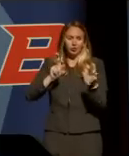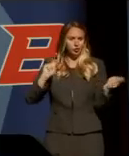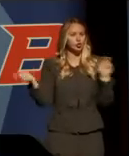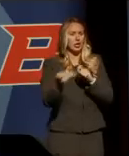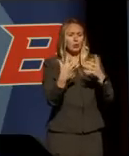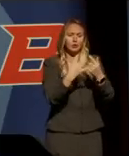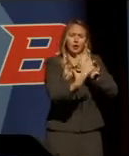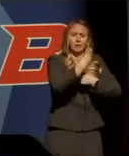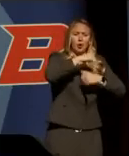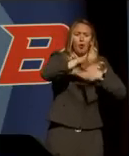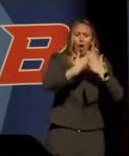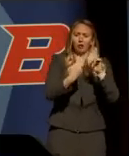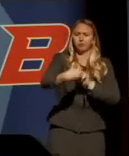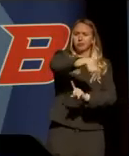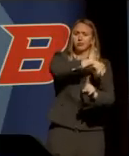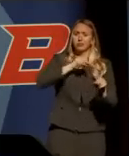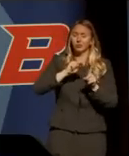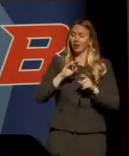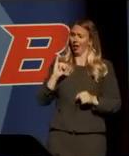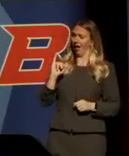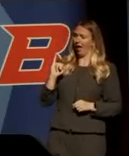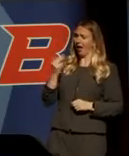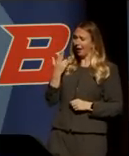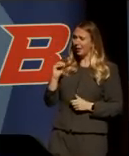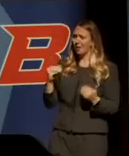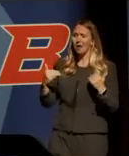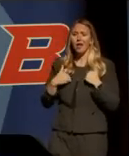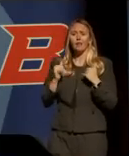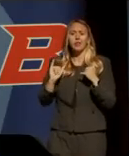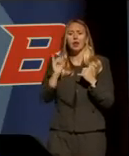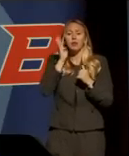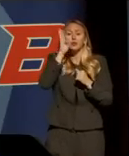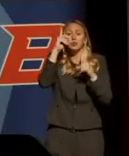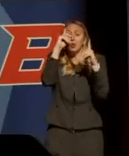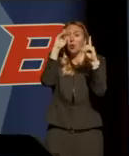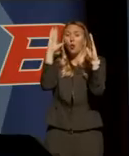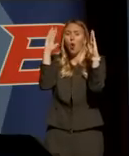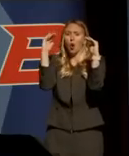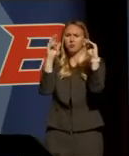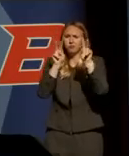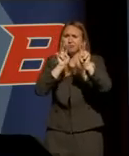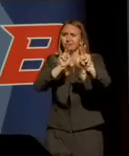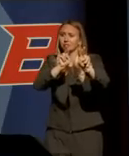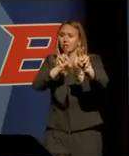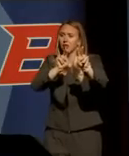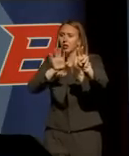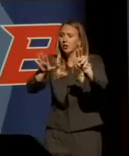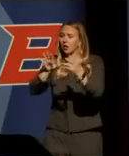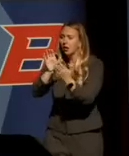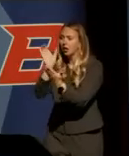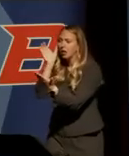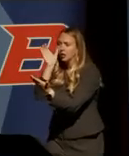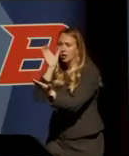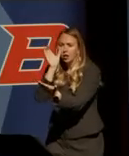the future, that if we can learn from and listen to each other, we will become